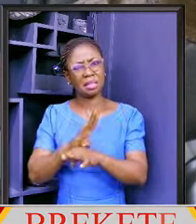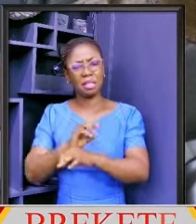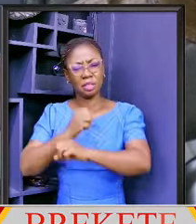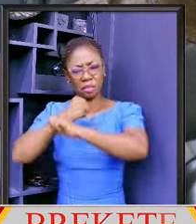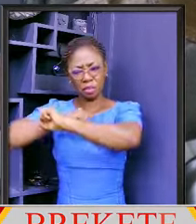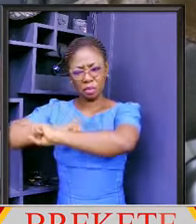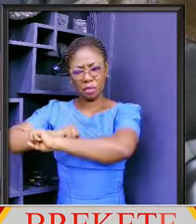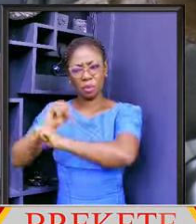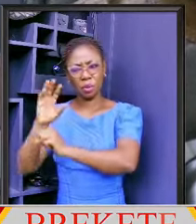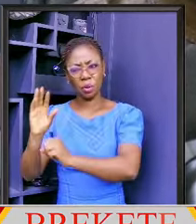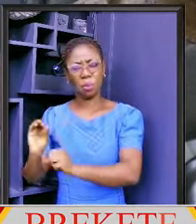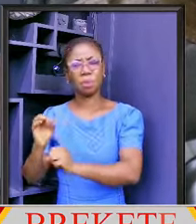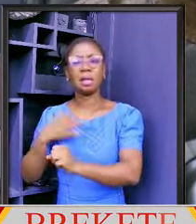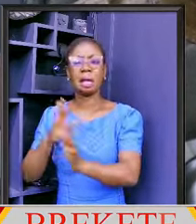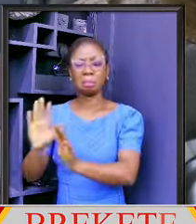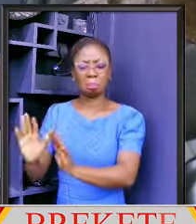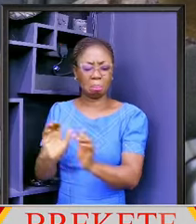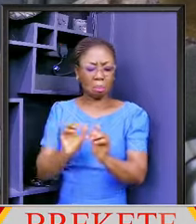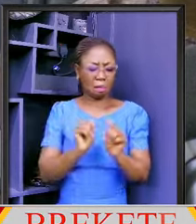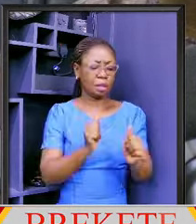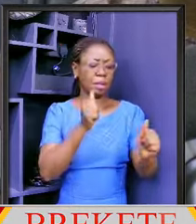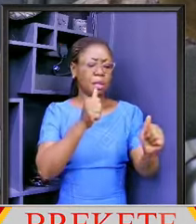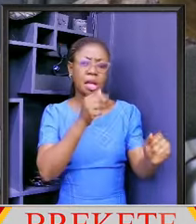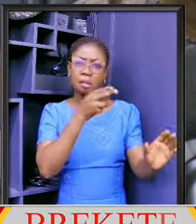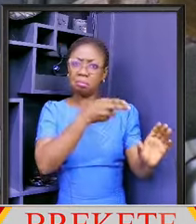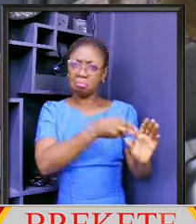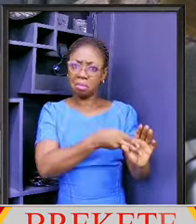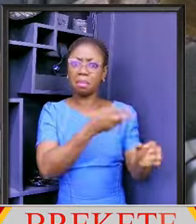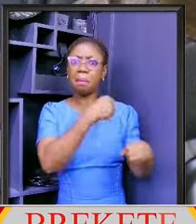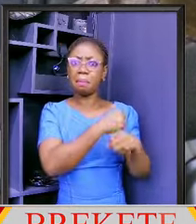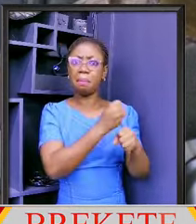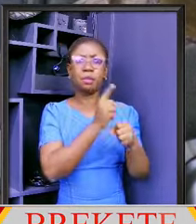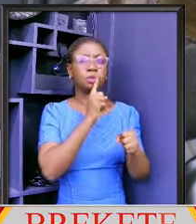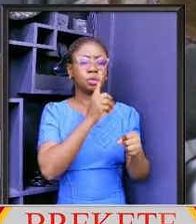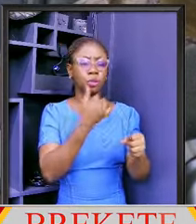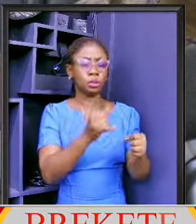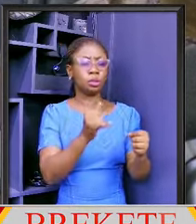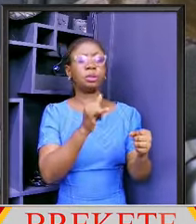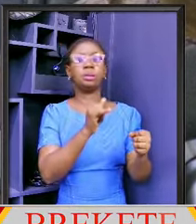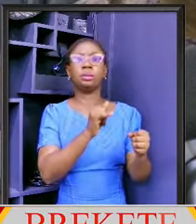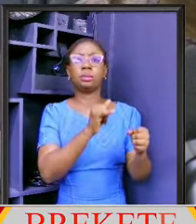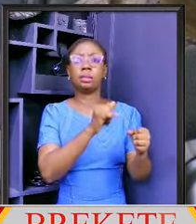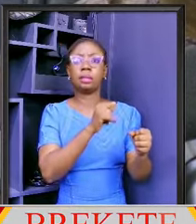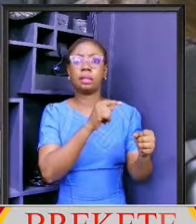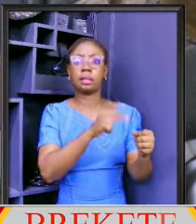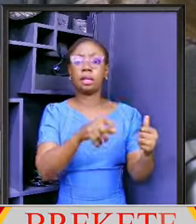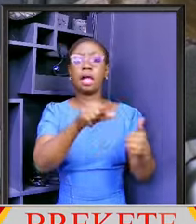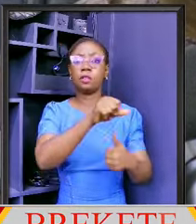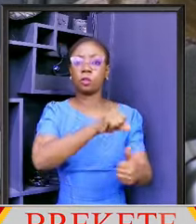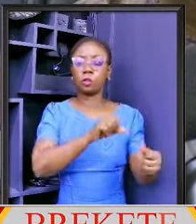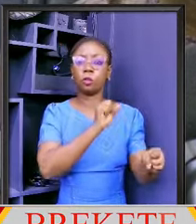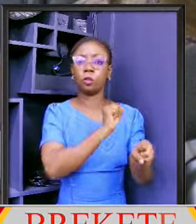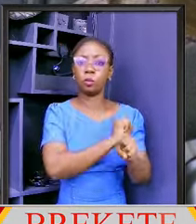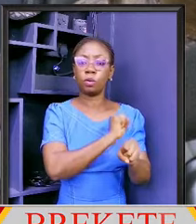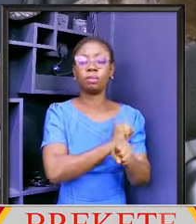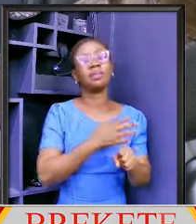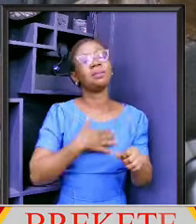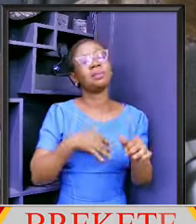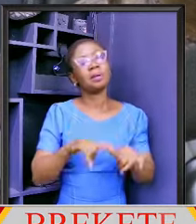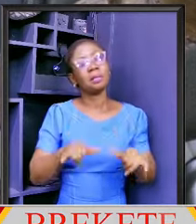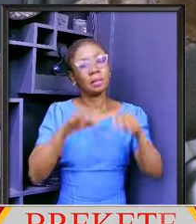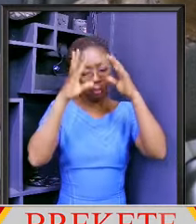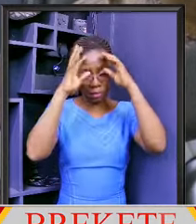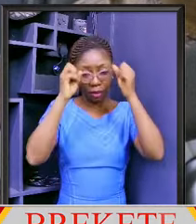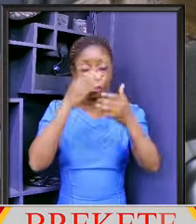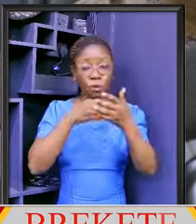sure we stand. I left it. I report to the office. Whether it's in or out, I drove. My ordinary friend, sometimes